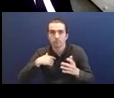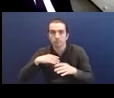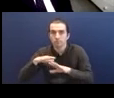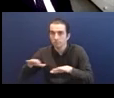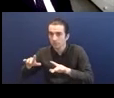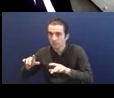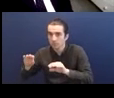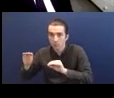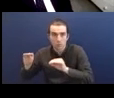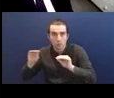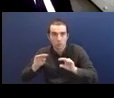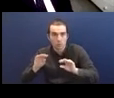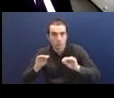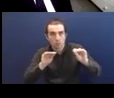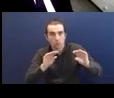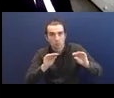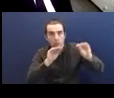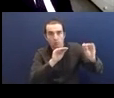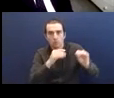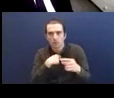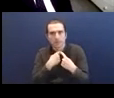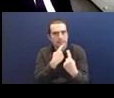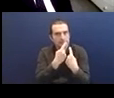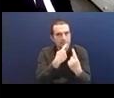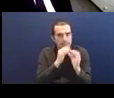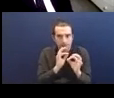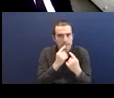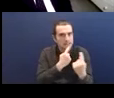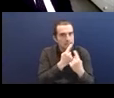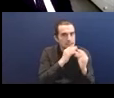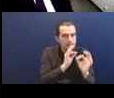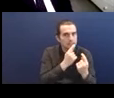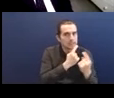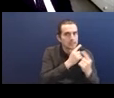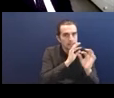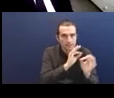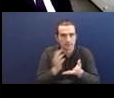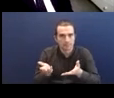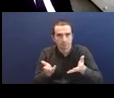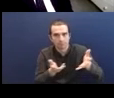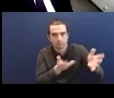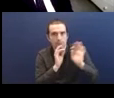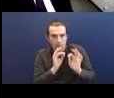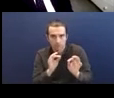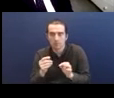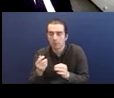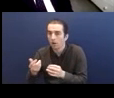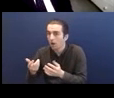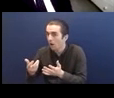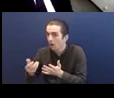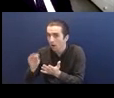The learner profile is passed from grade to grade, and information is added by each grade teacher. When the children